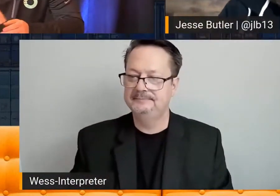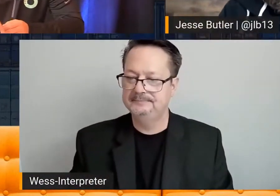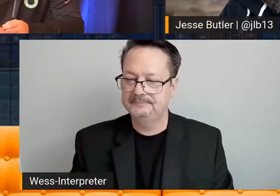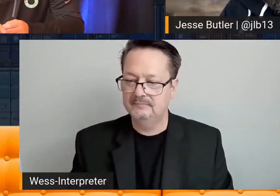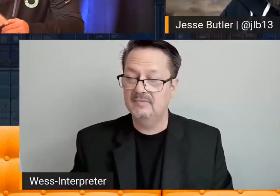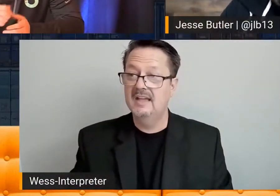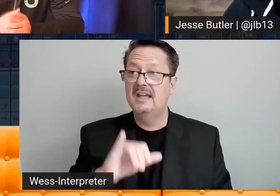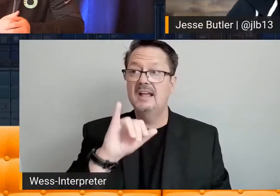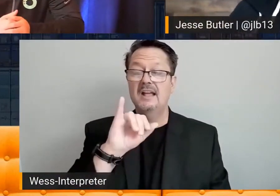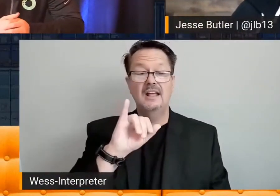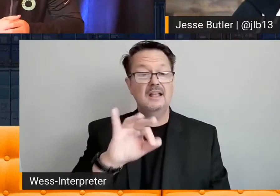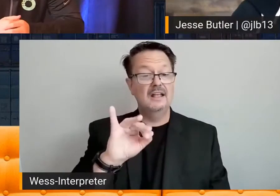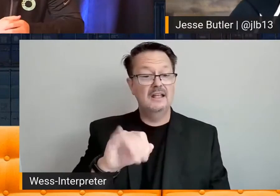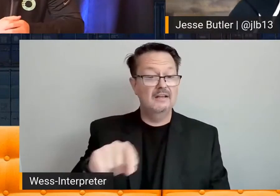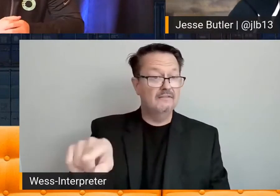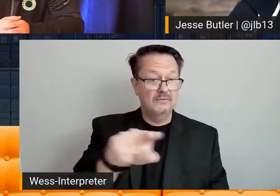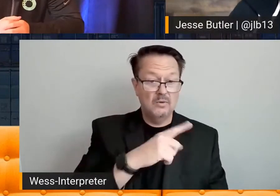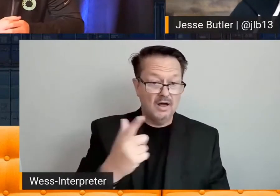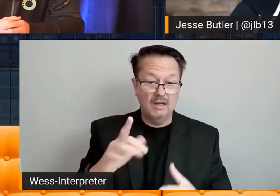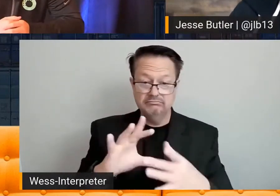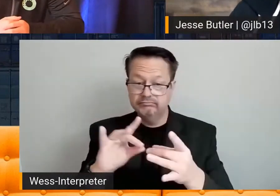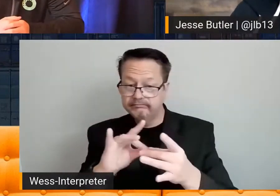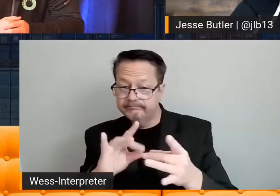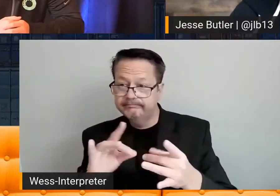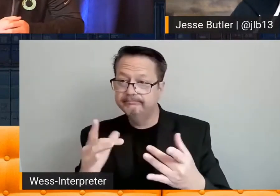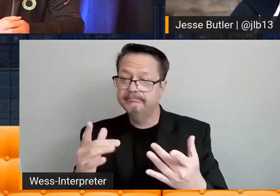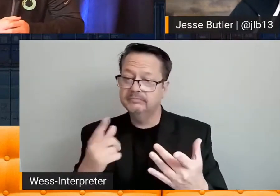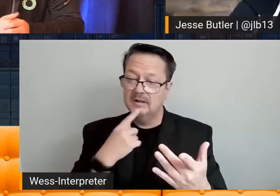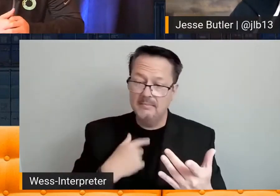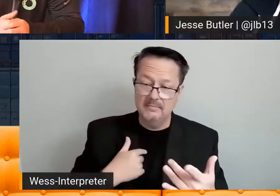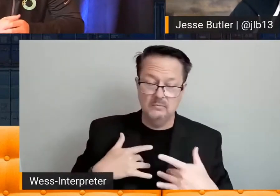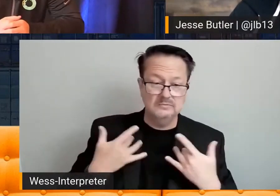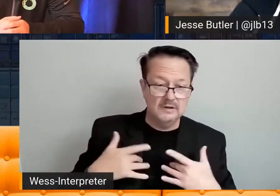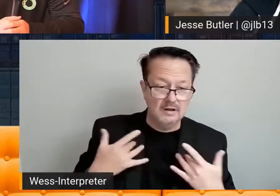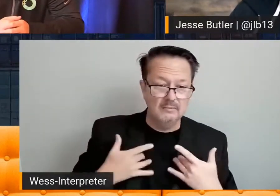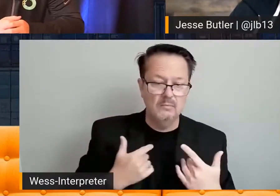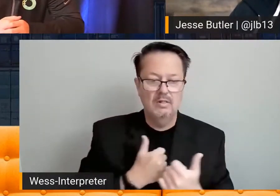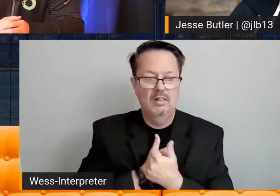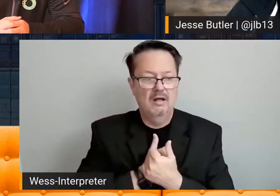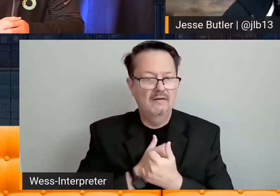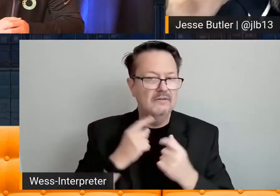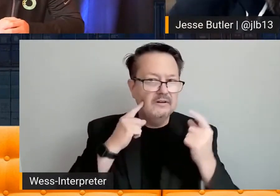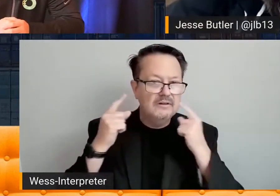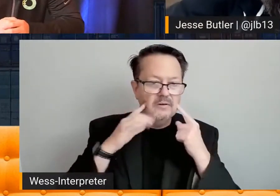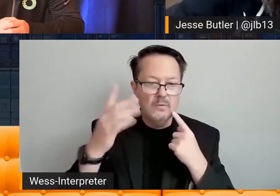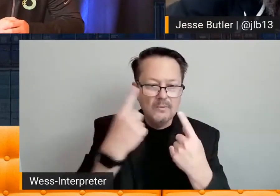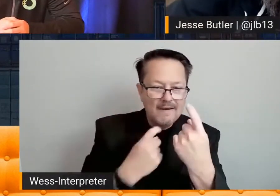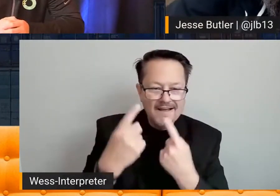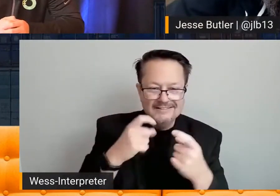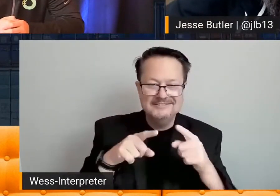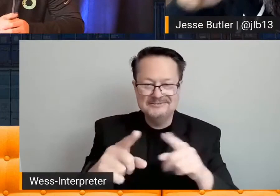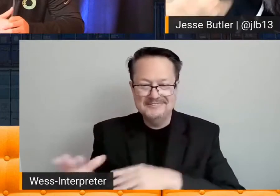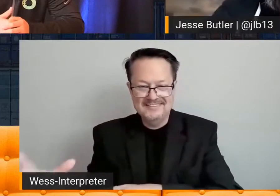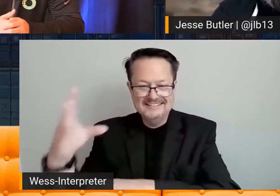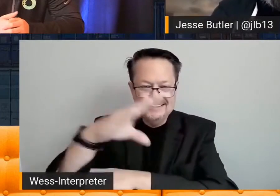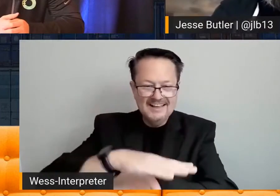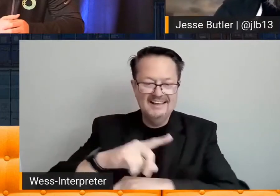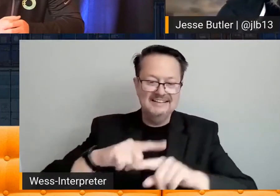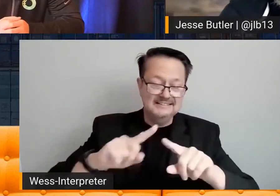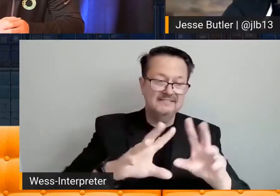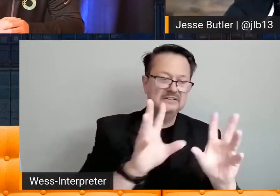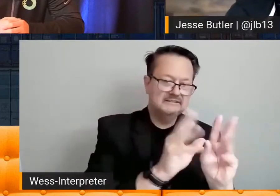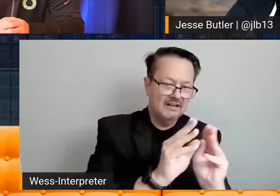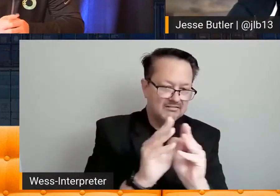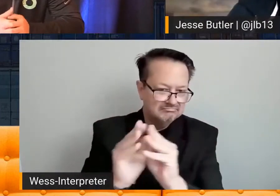So if anyone sound off in the comments where you're coming from, we would love to hear questions as we're going throughout the day. Different sessions